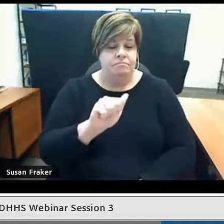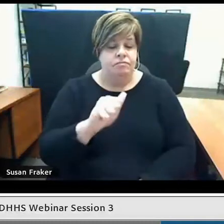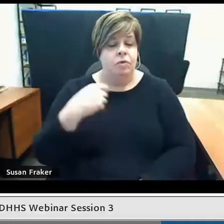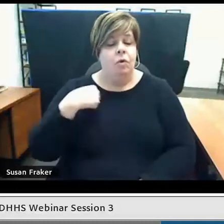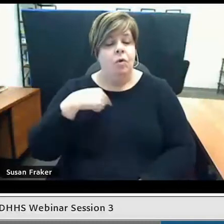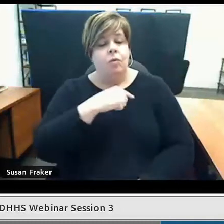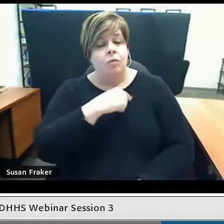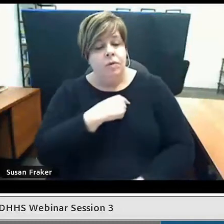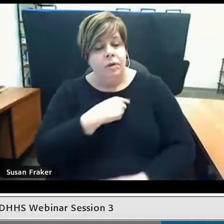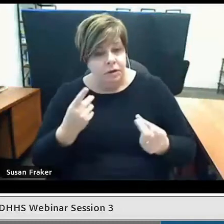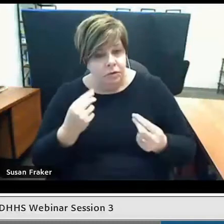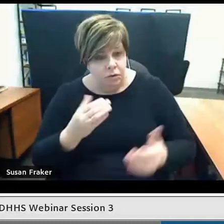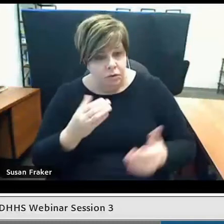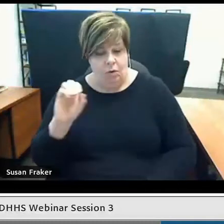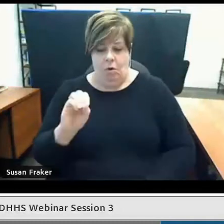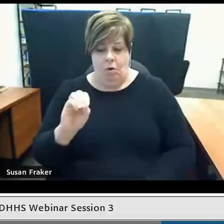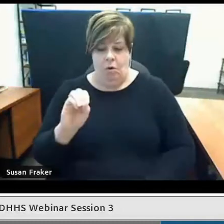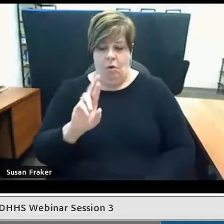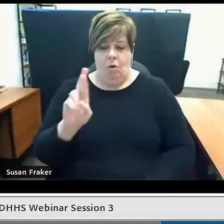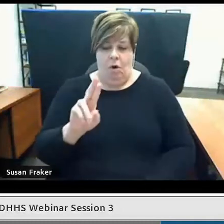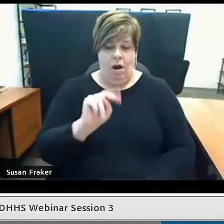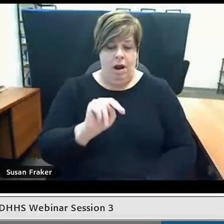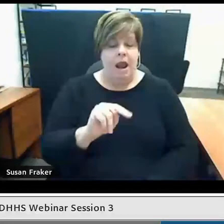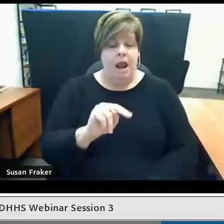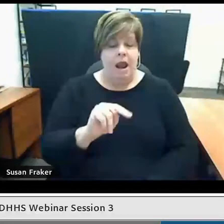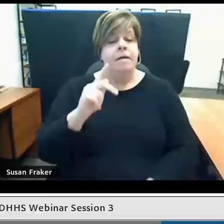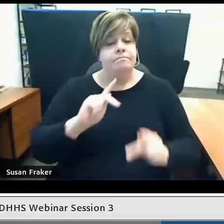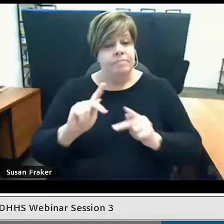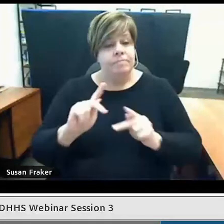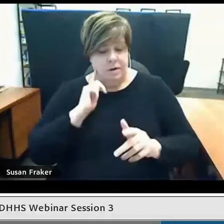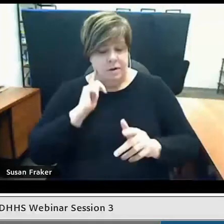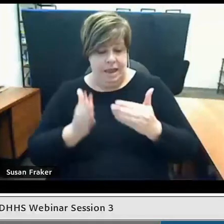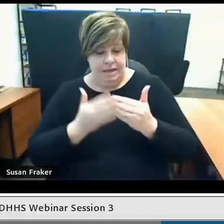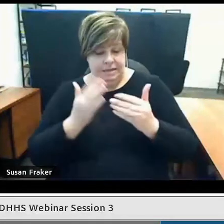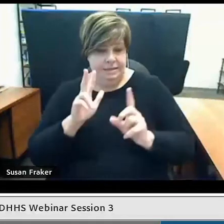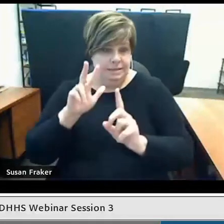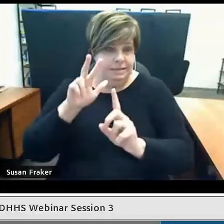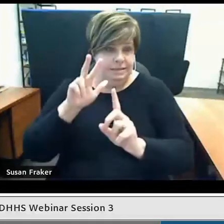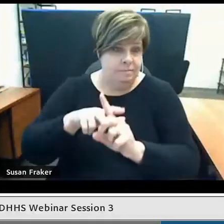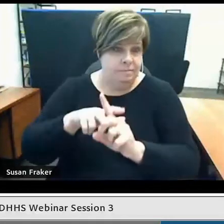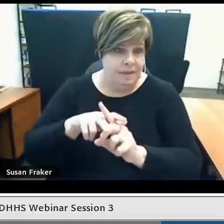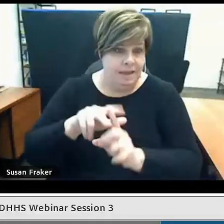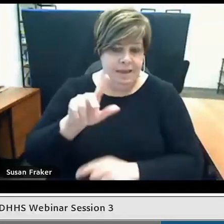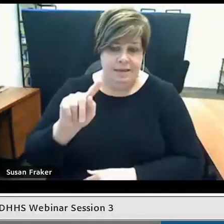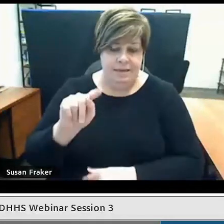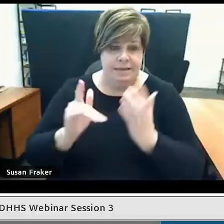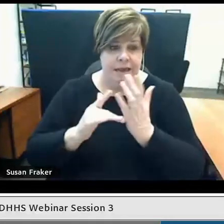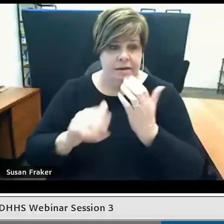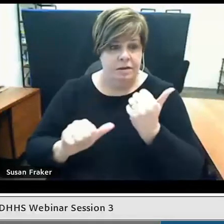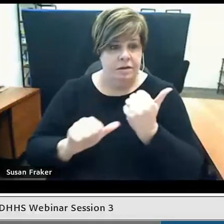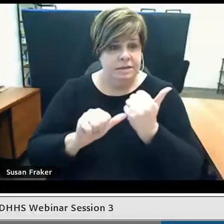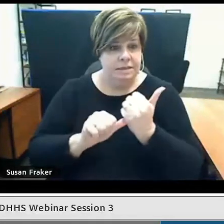with the ORN is folks are able to easily submit TA requests. We